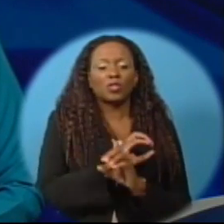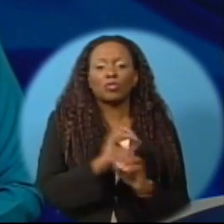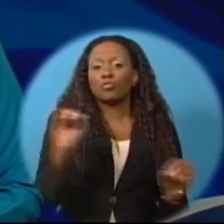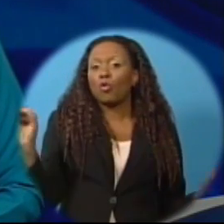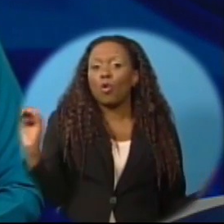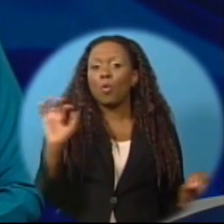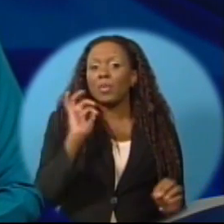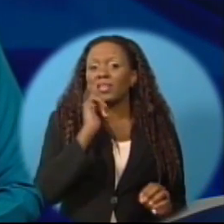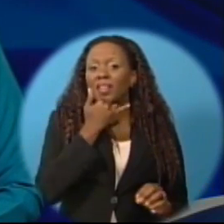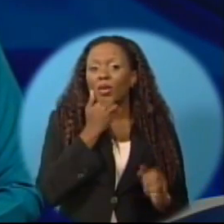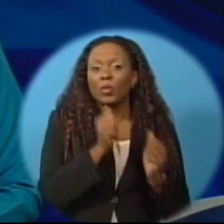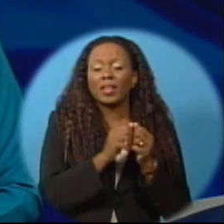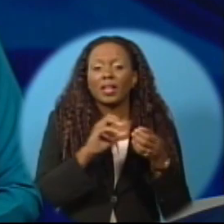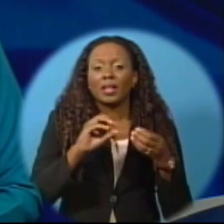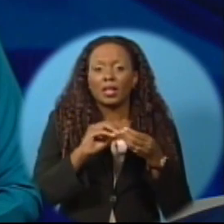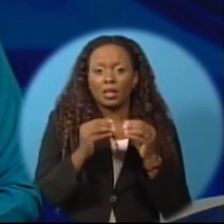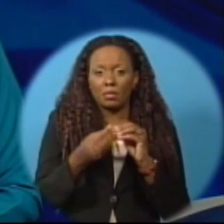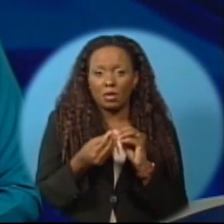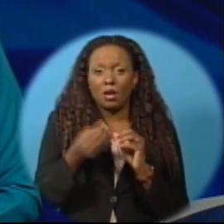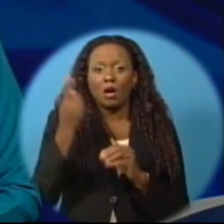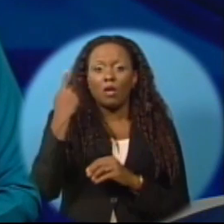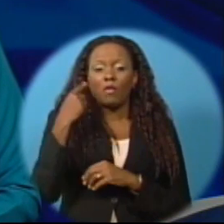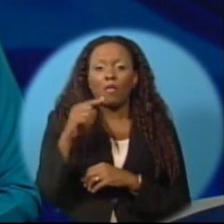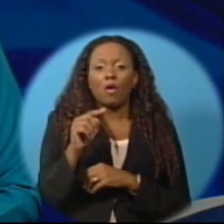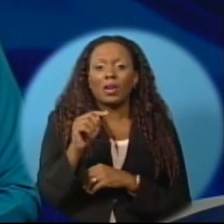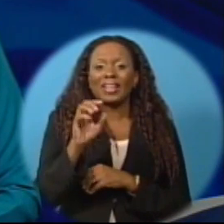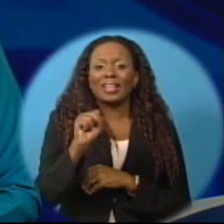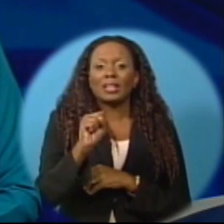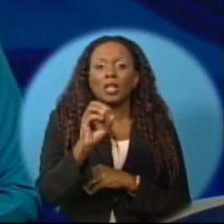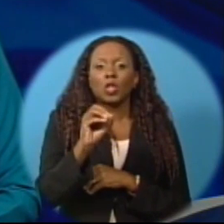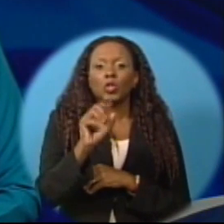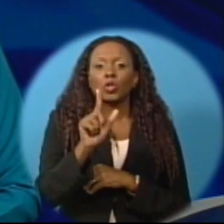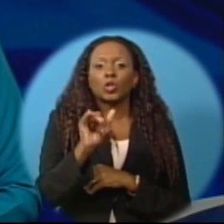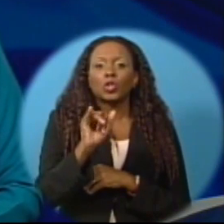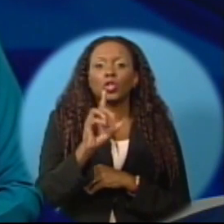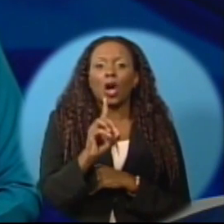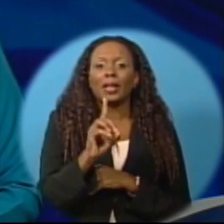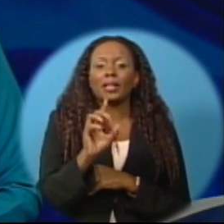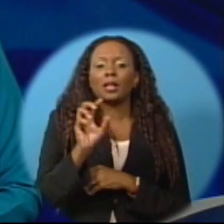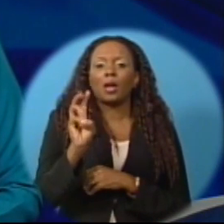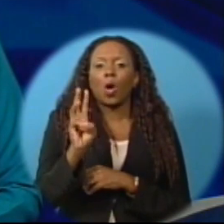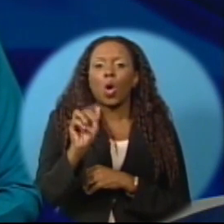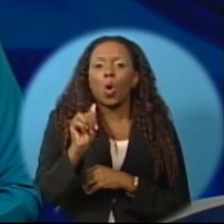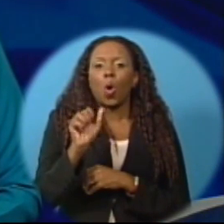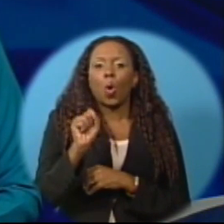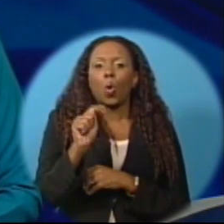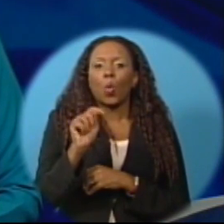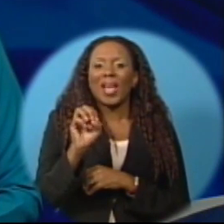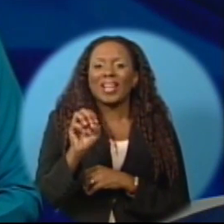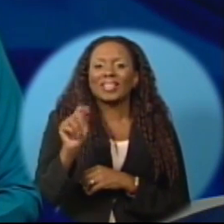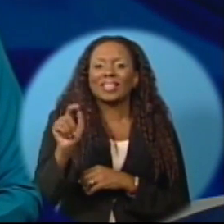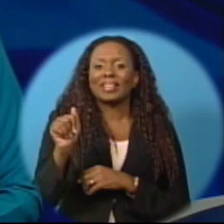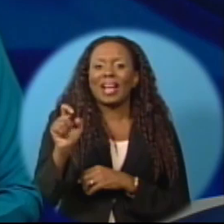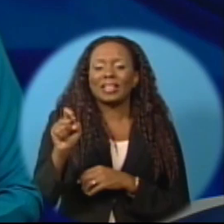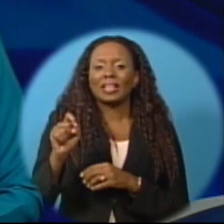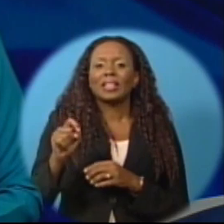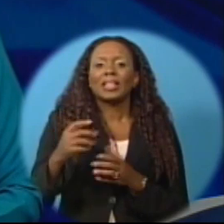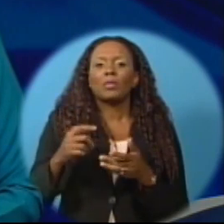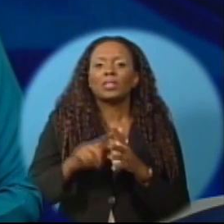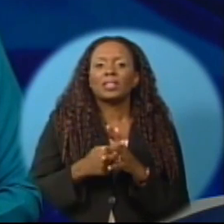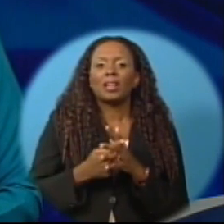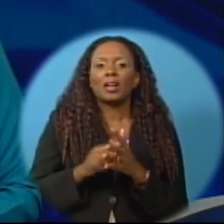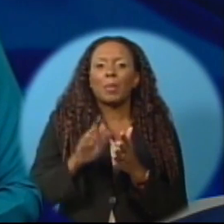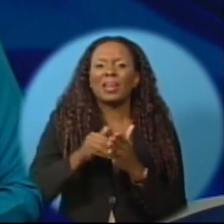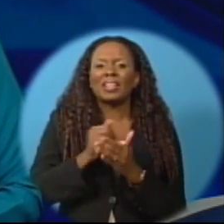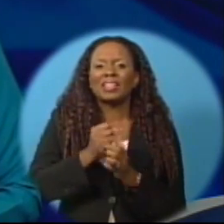said there was no mistake with the figure for the municipal solid waste tax, which is expected to come on stream by the middle of next